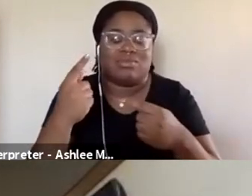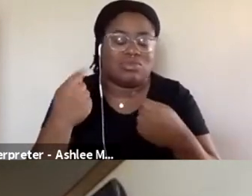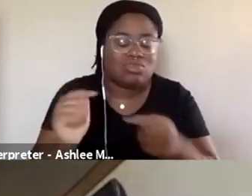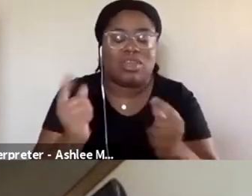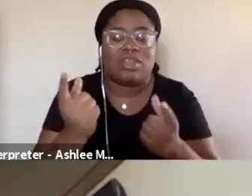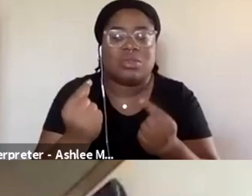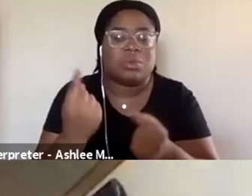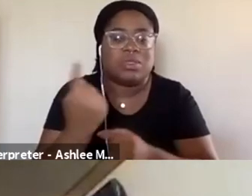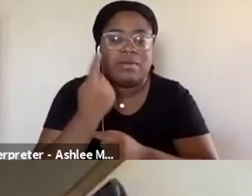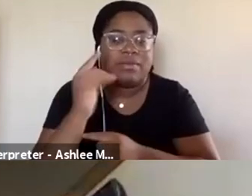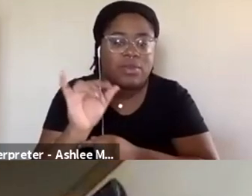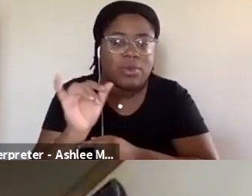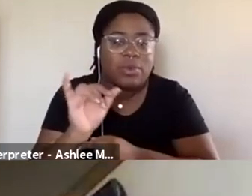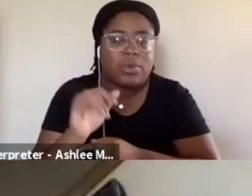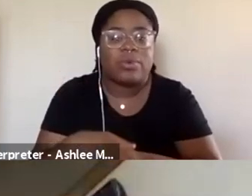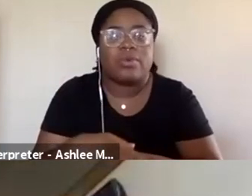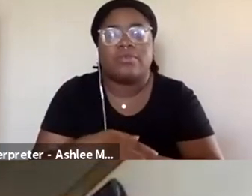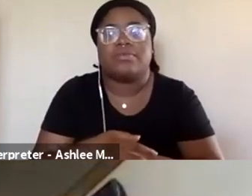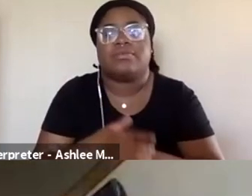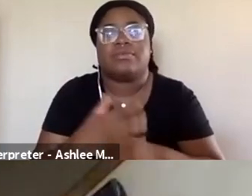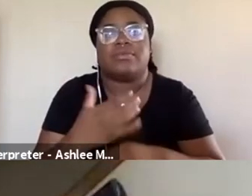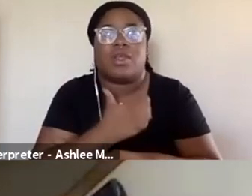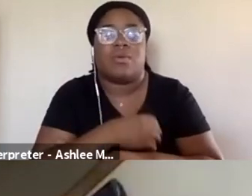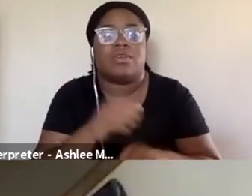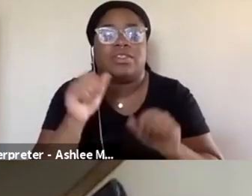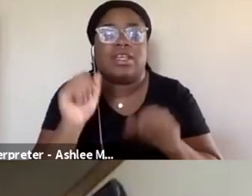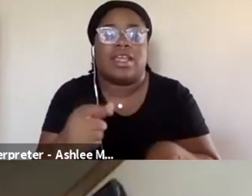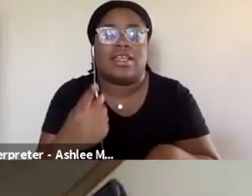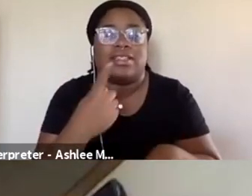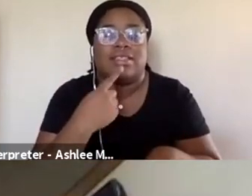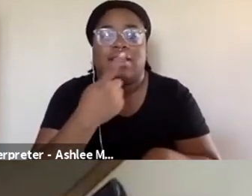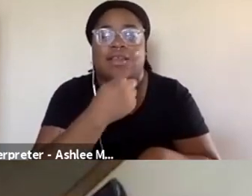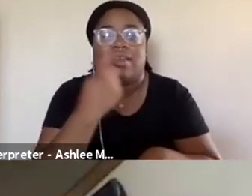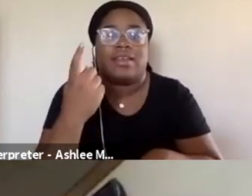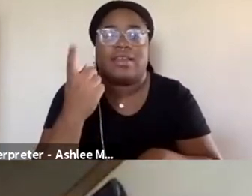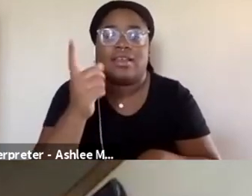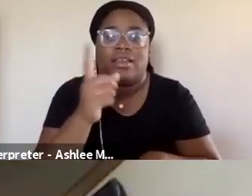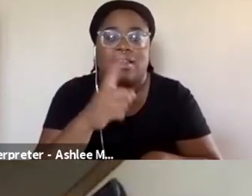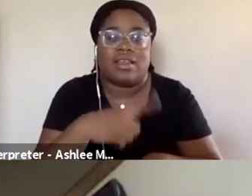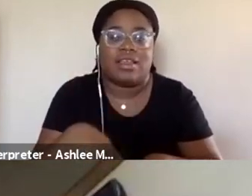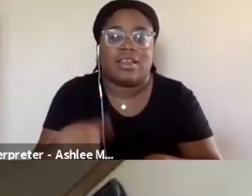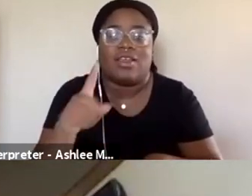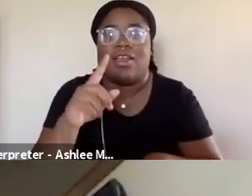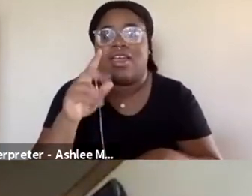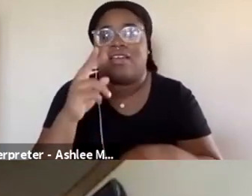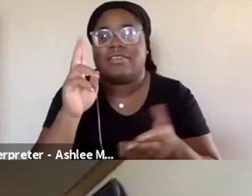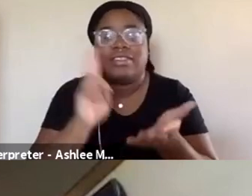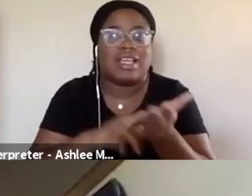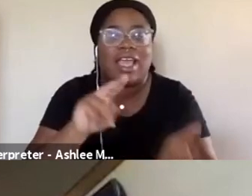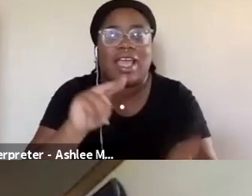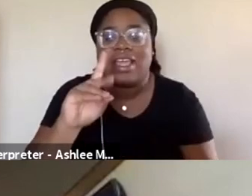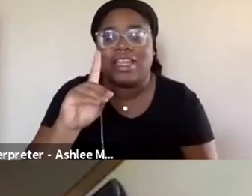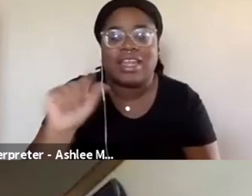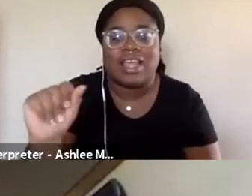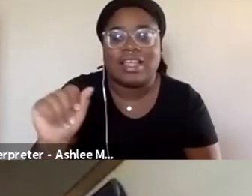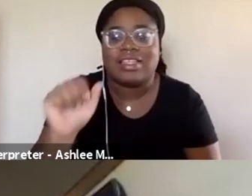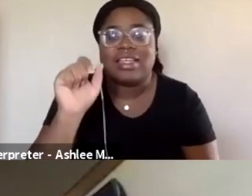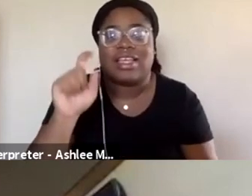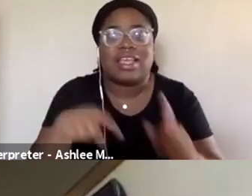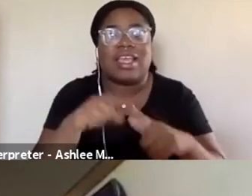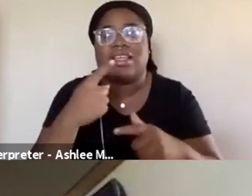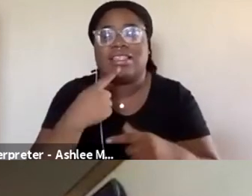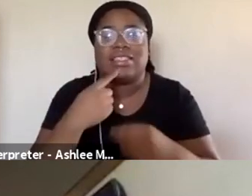But I also, you know, a lot of stuff, you know, I wish I could say, but I can't speak to it. Because I know all of us probably don't have a sign of NDAs of some sort. We can't say that many things.